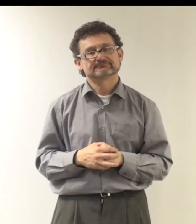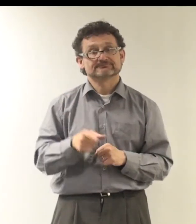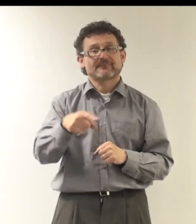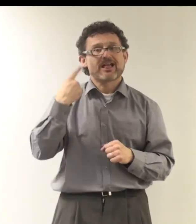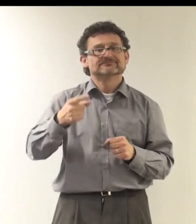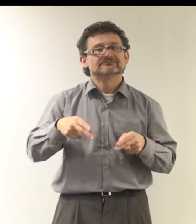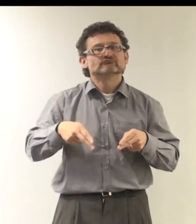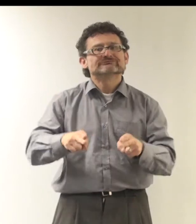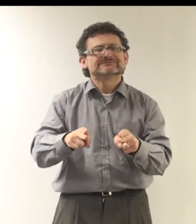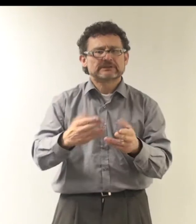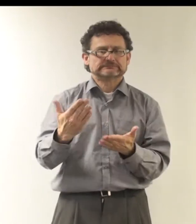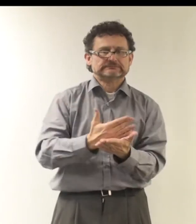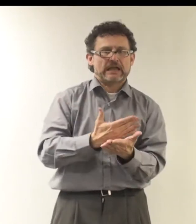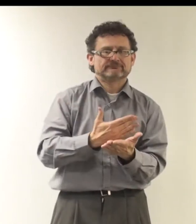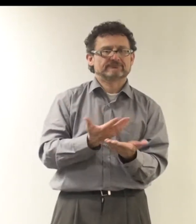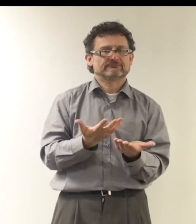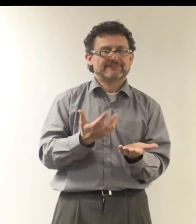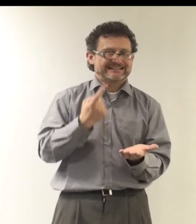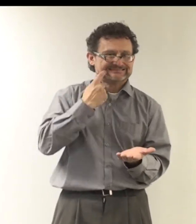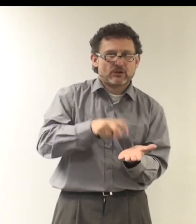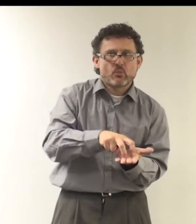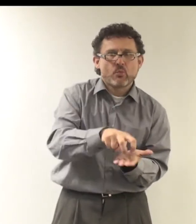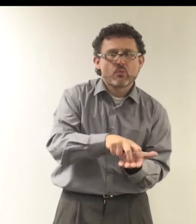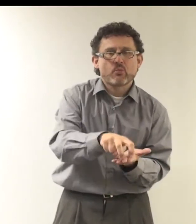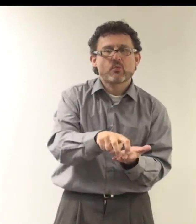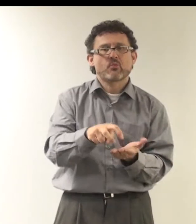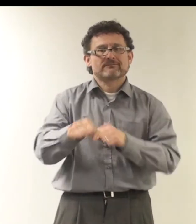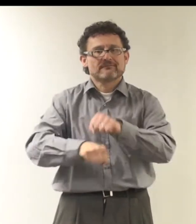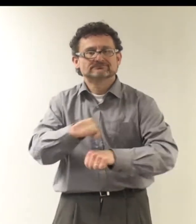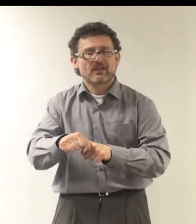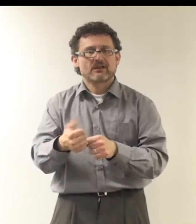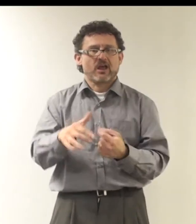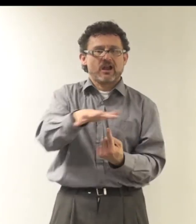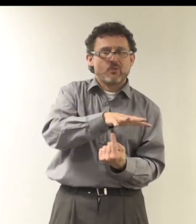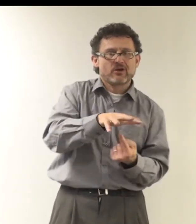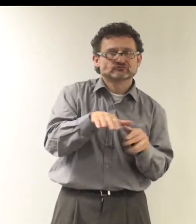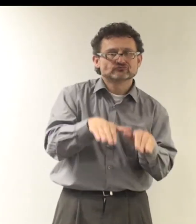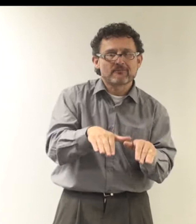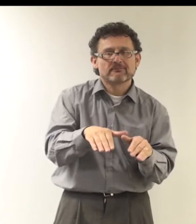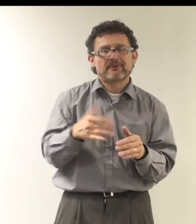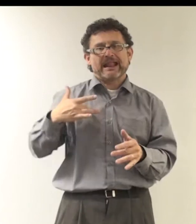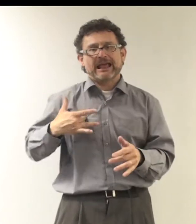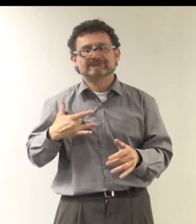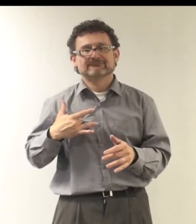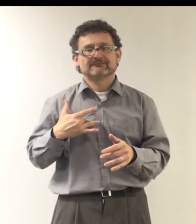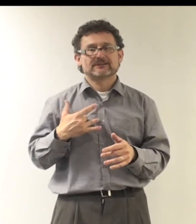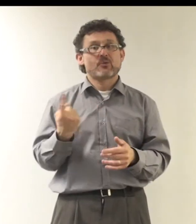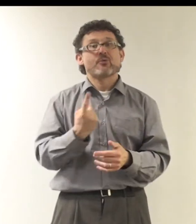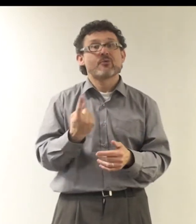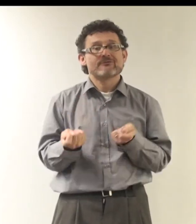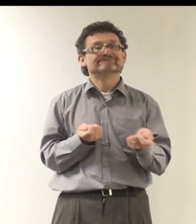top three in the mayoral race. Now, that might seem a weak ambition, but it will radically alter the media coverage, particularly for the